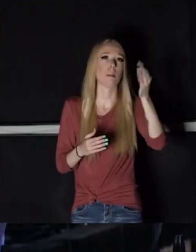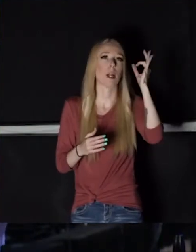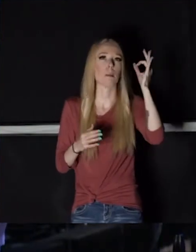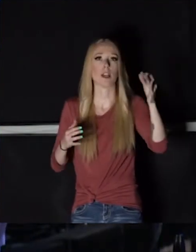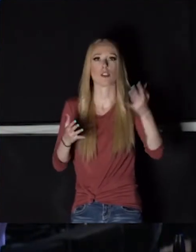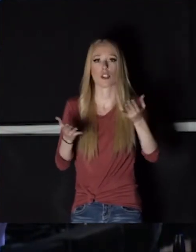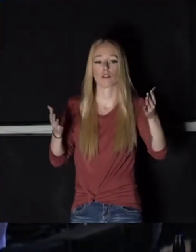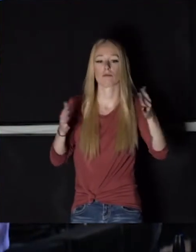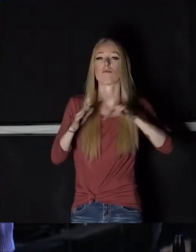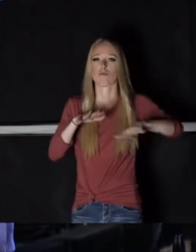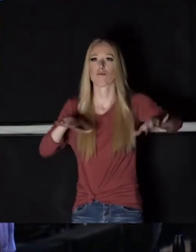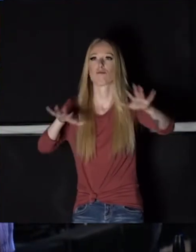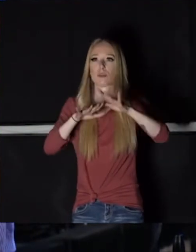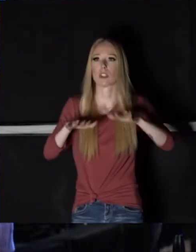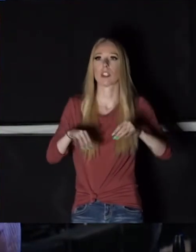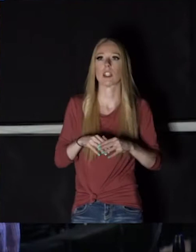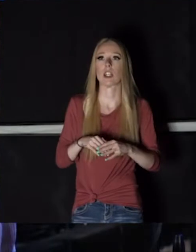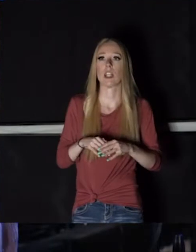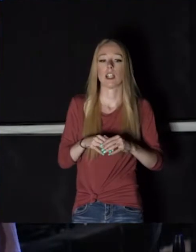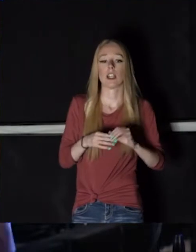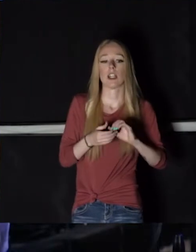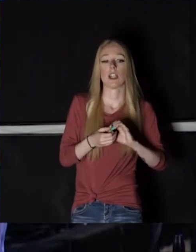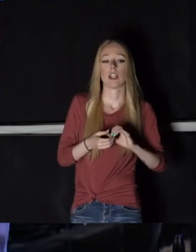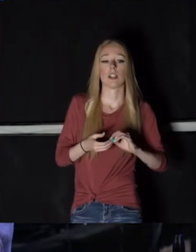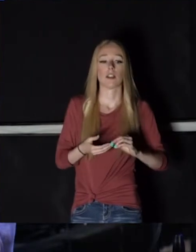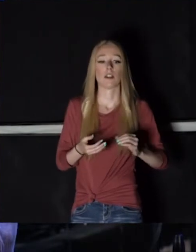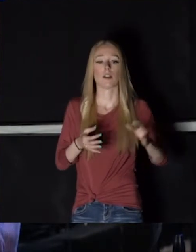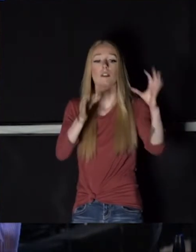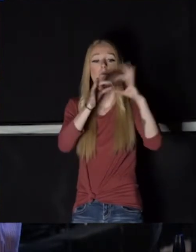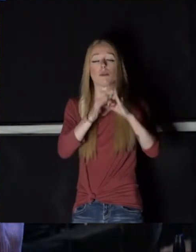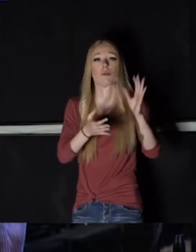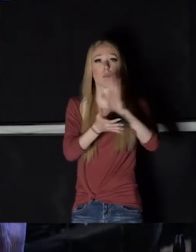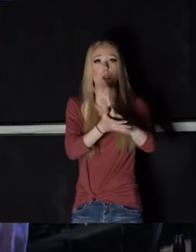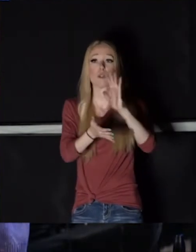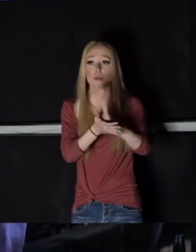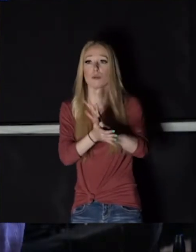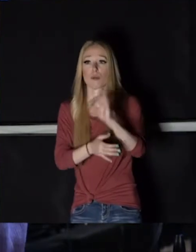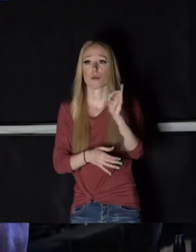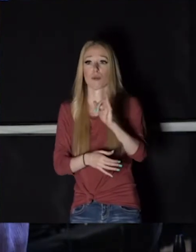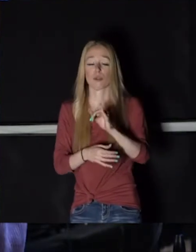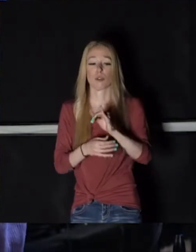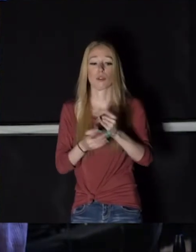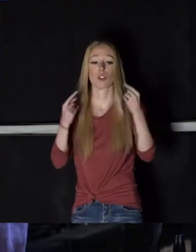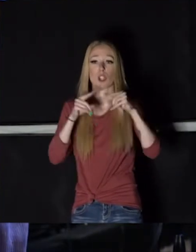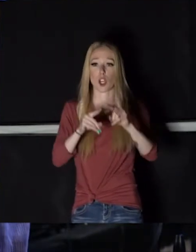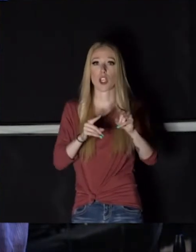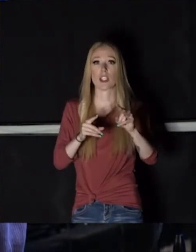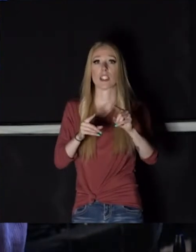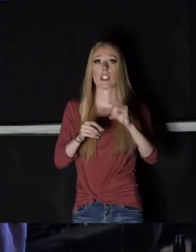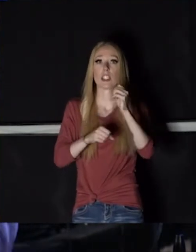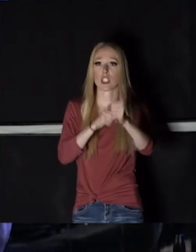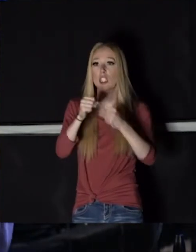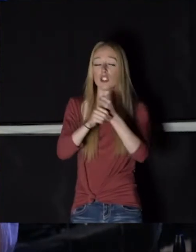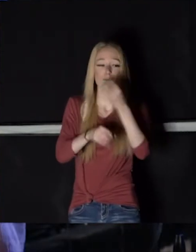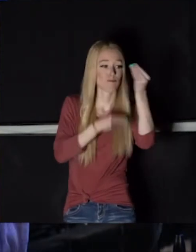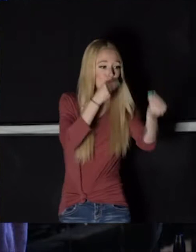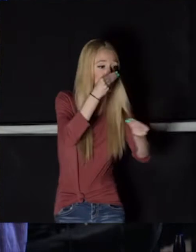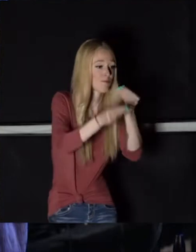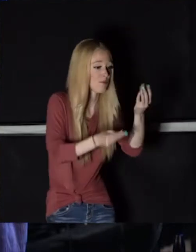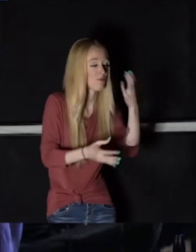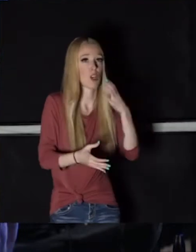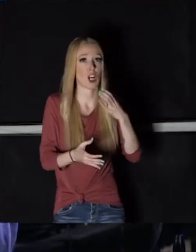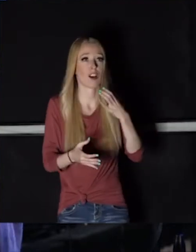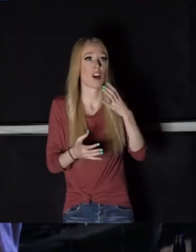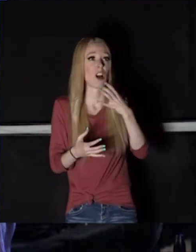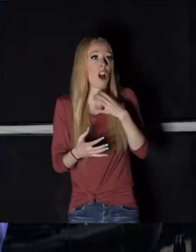the valley. And they're also part of School Connect. And not just that, but during this season they've been feeding hungry community